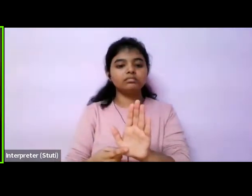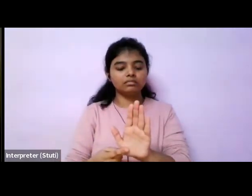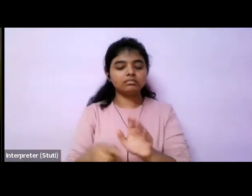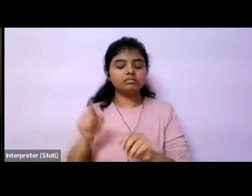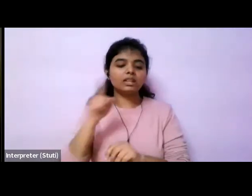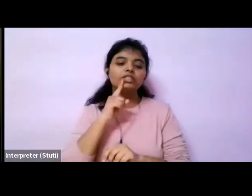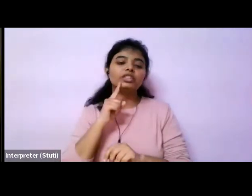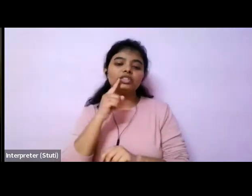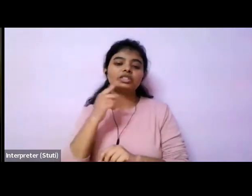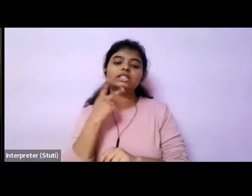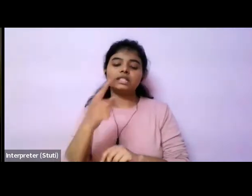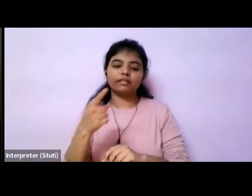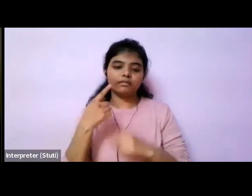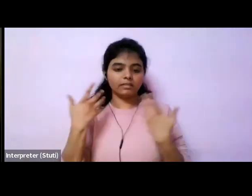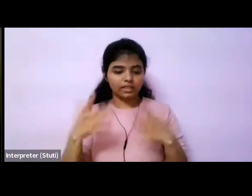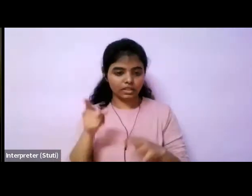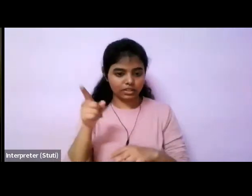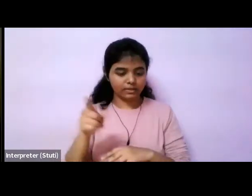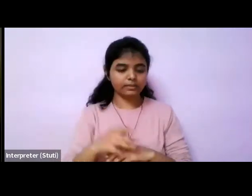narrative.